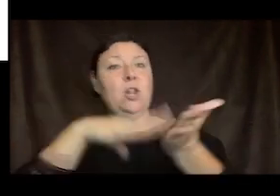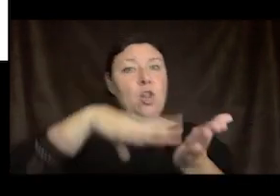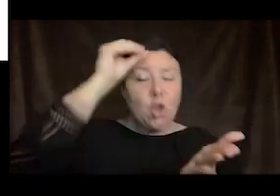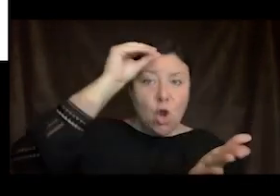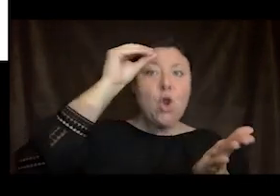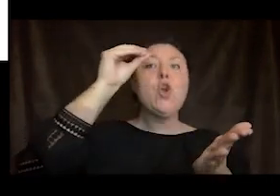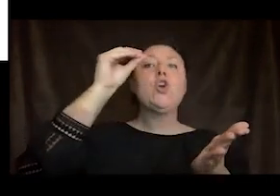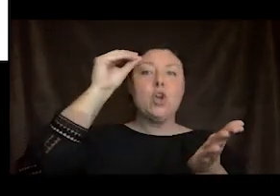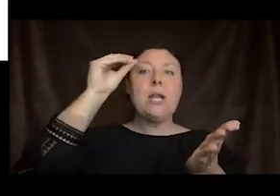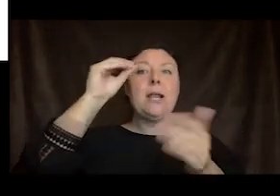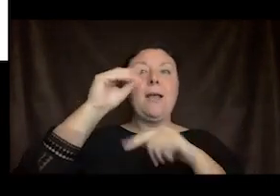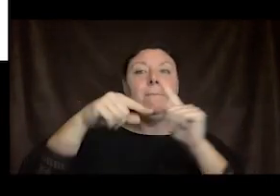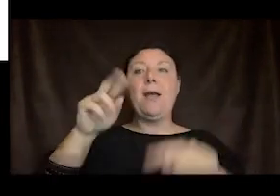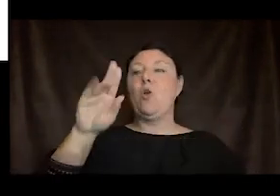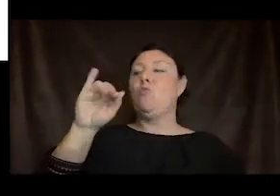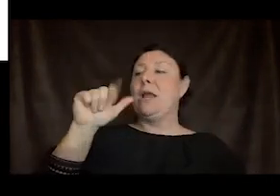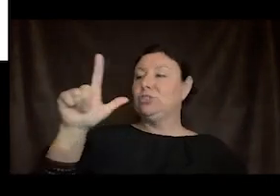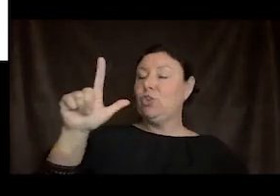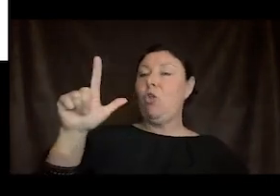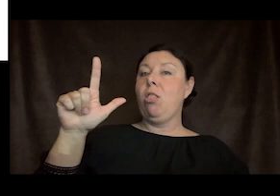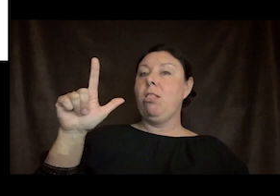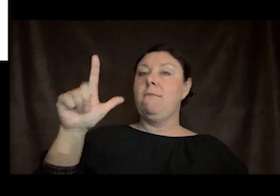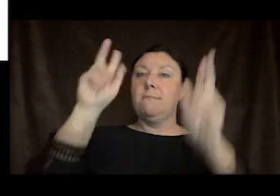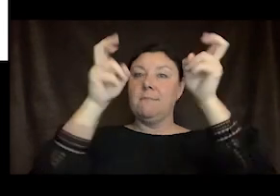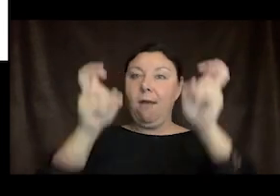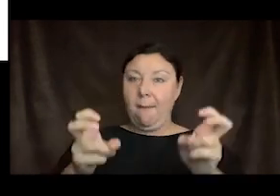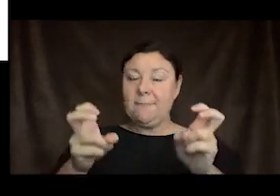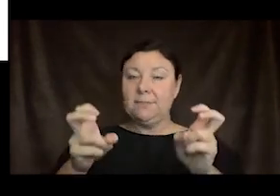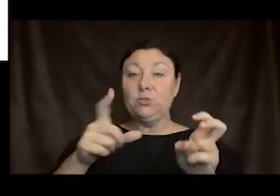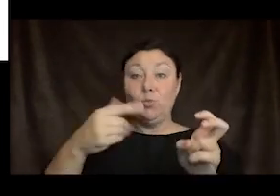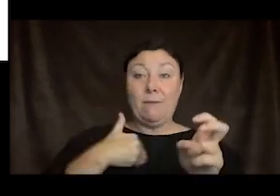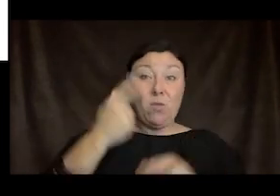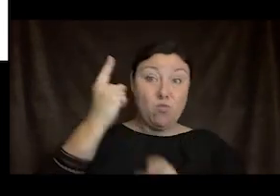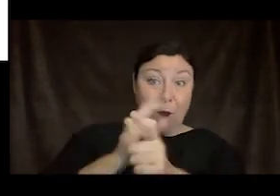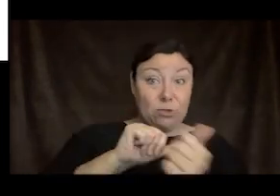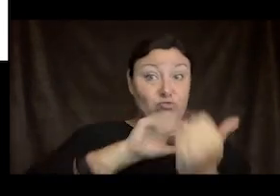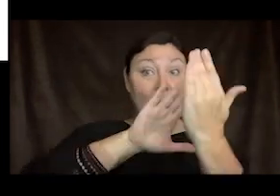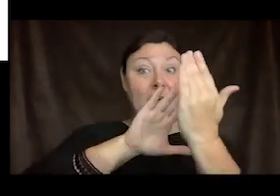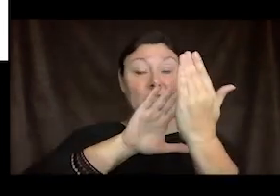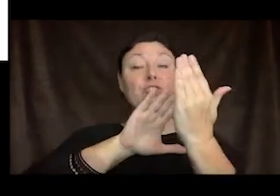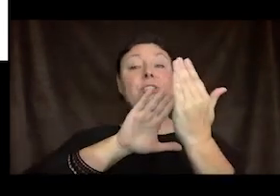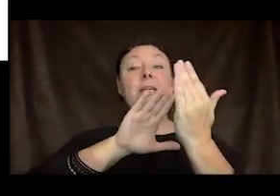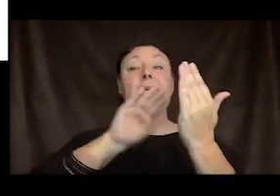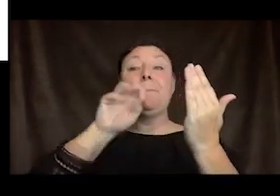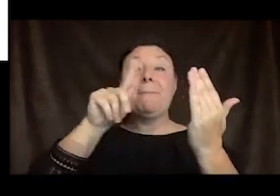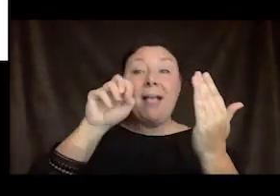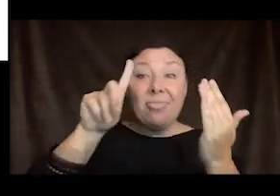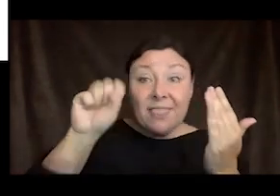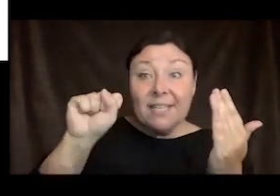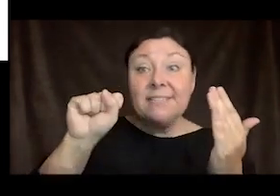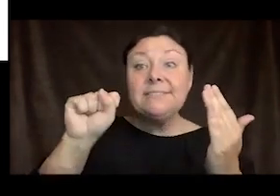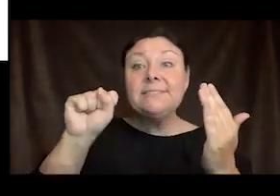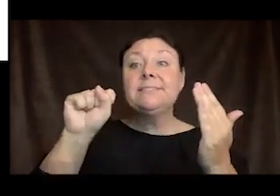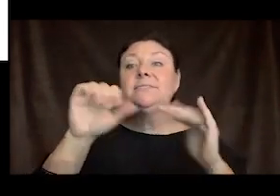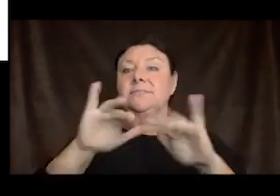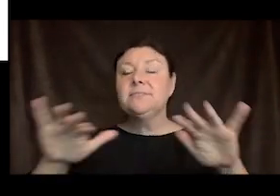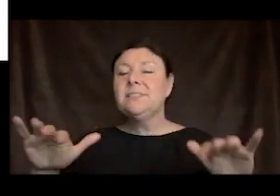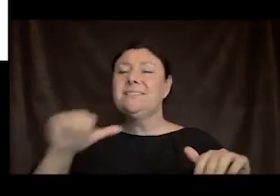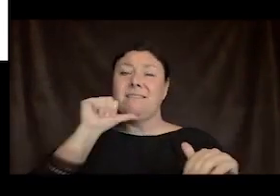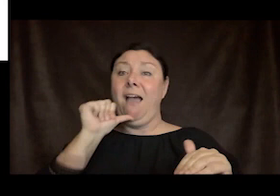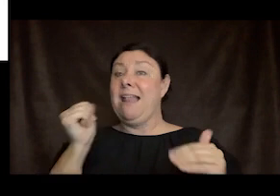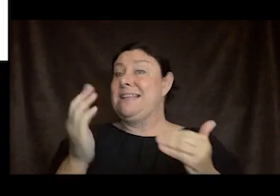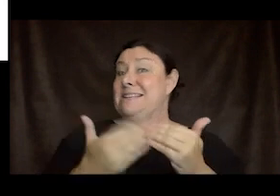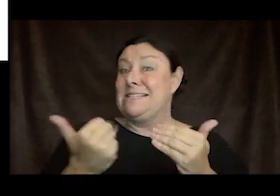topics. If you have the right pedagogy, the right strategy, it's not going to be easy, but